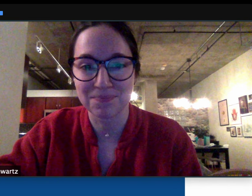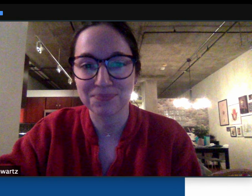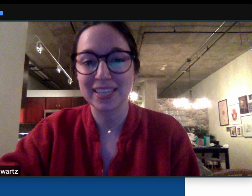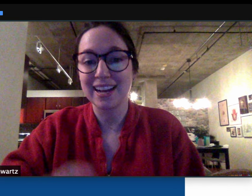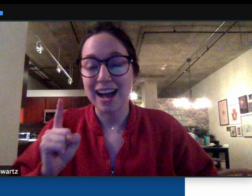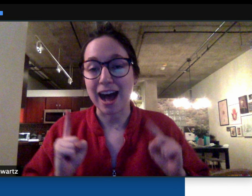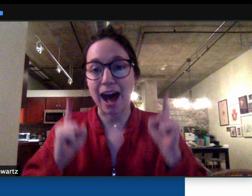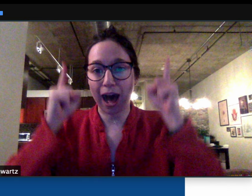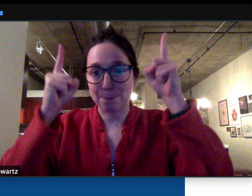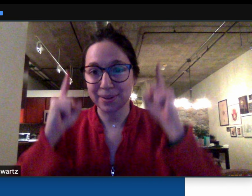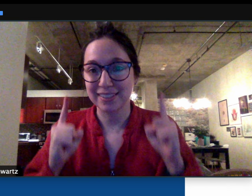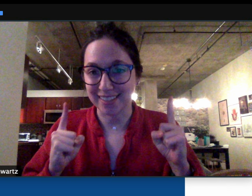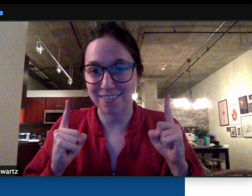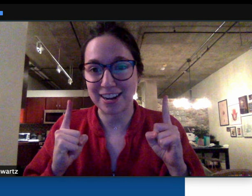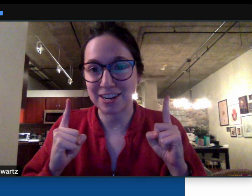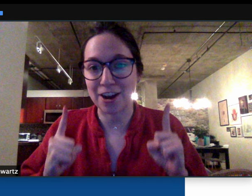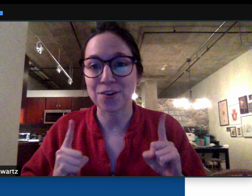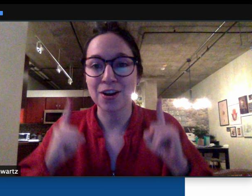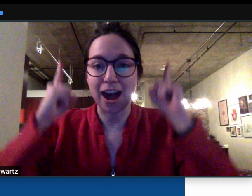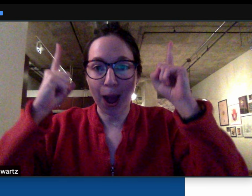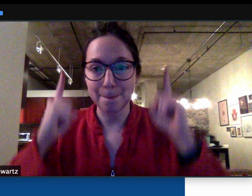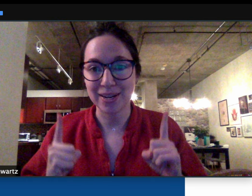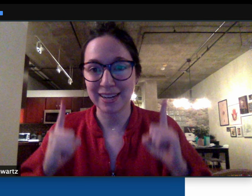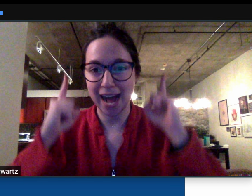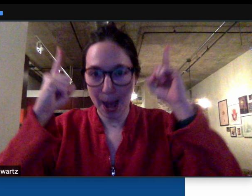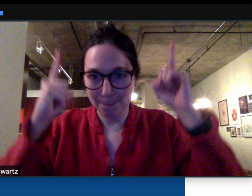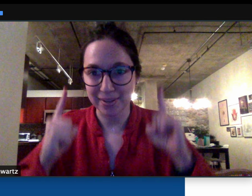them. Up, get ready, go.